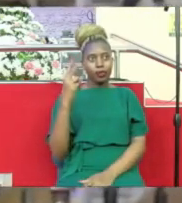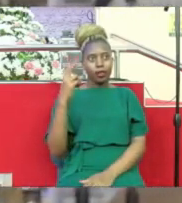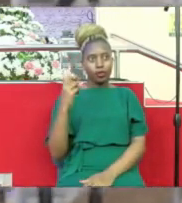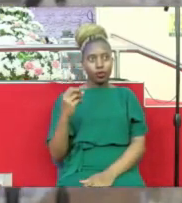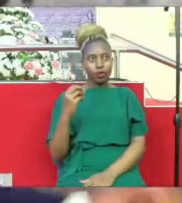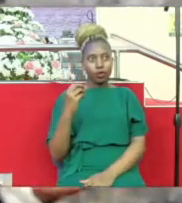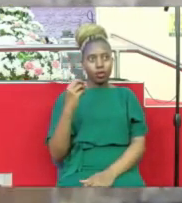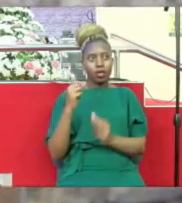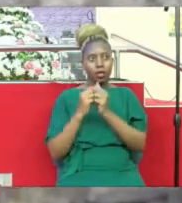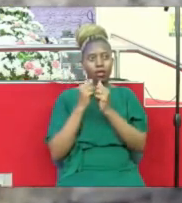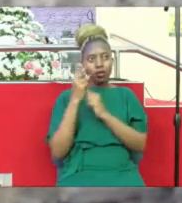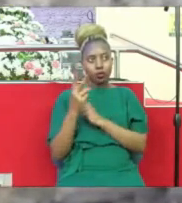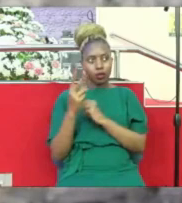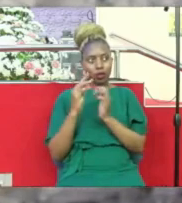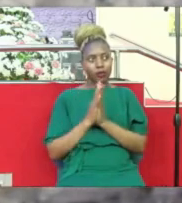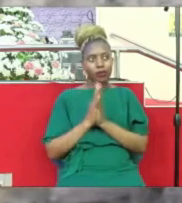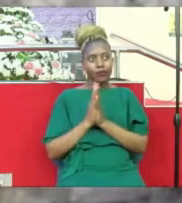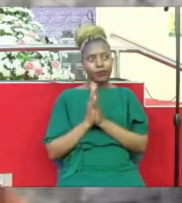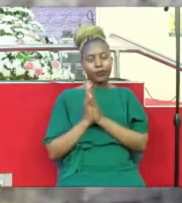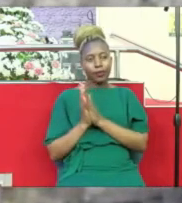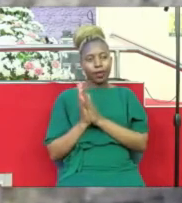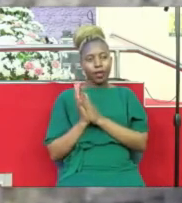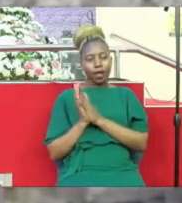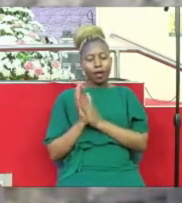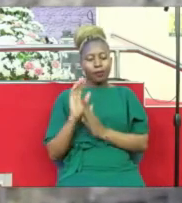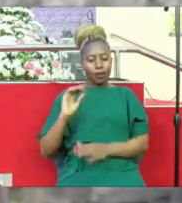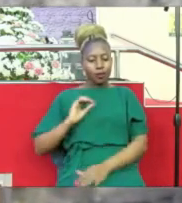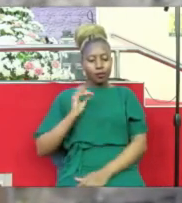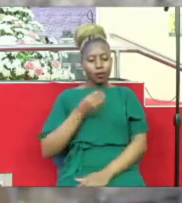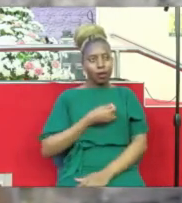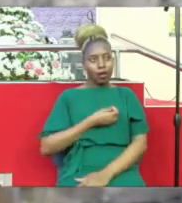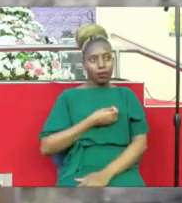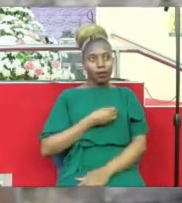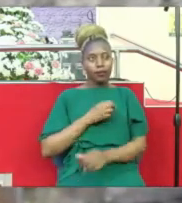22, the day our nation went into lockdown